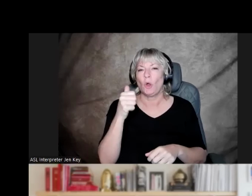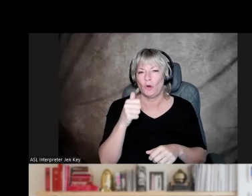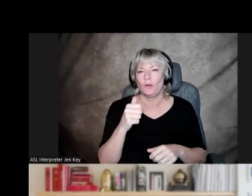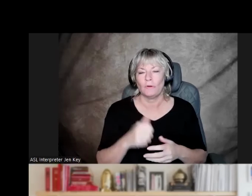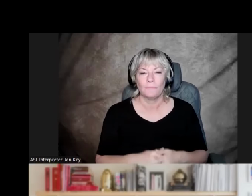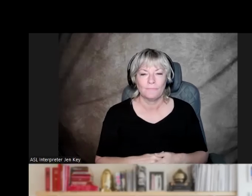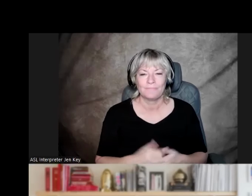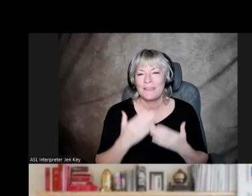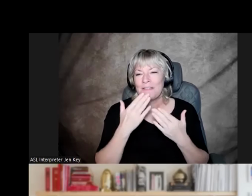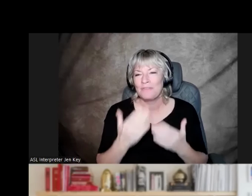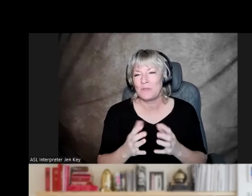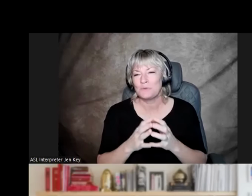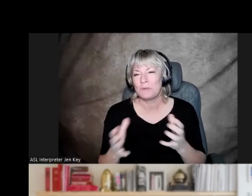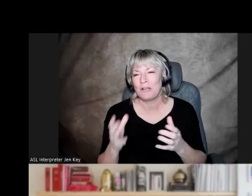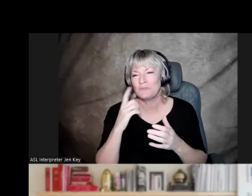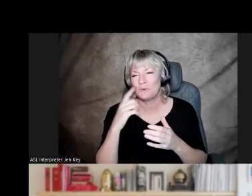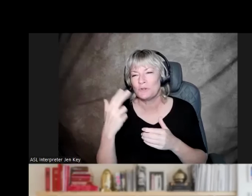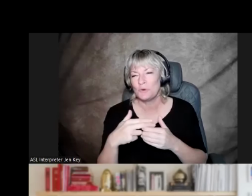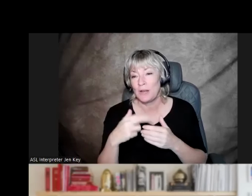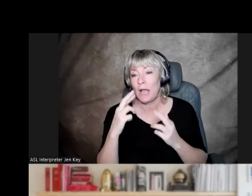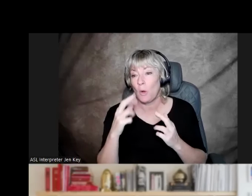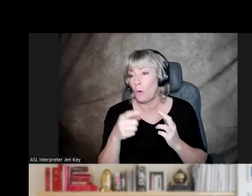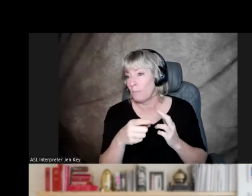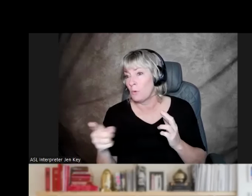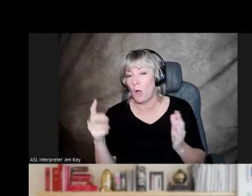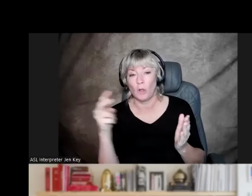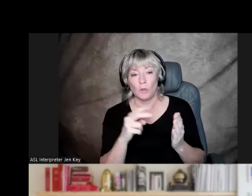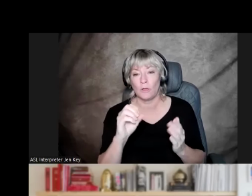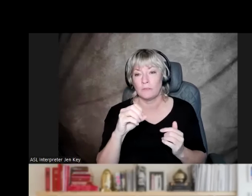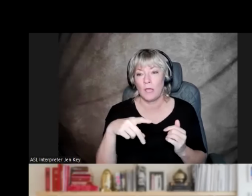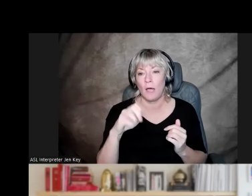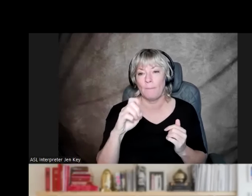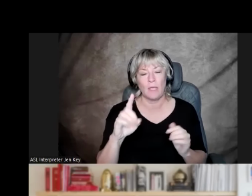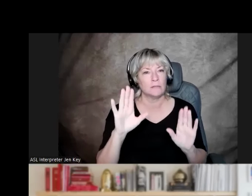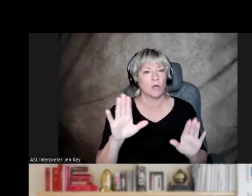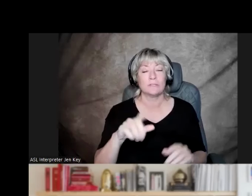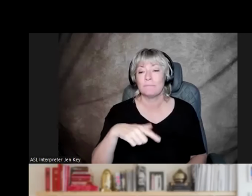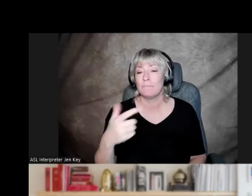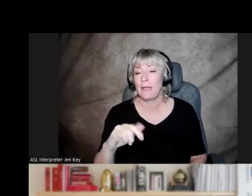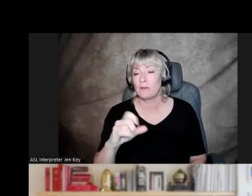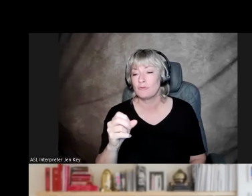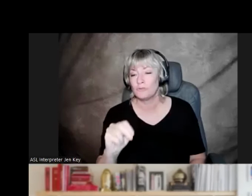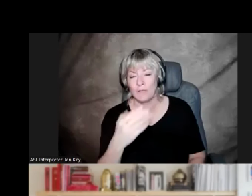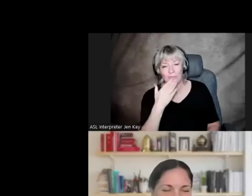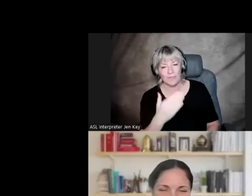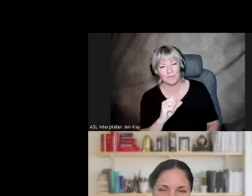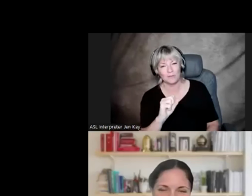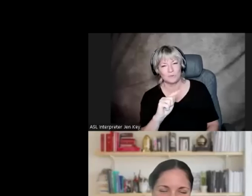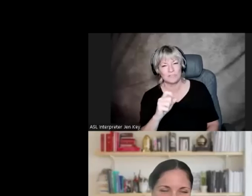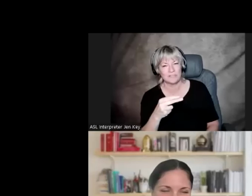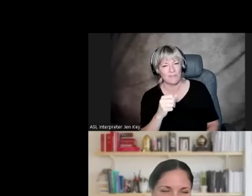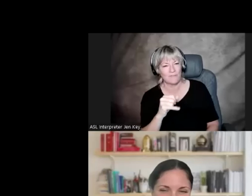Thank you so much for joining us. I hope you all check out the op-ed. It's fantastic. I'll pass it back to you, John. Oh, thank you, Stephanie. What a